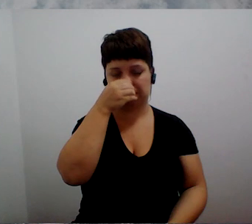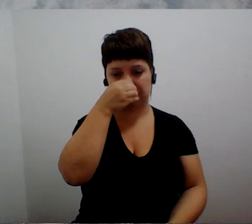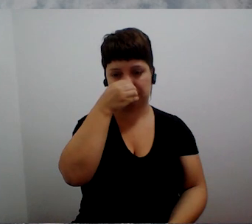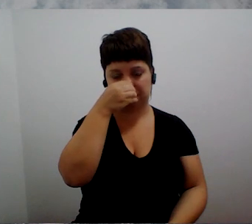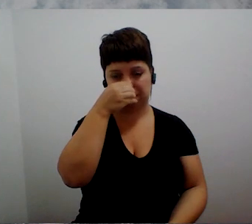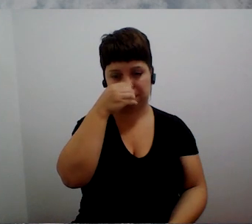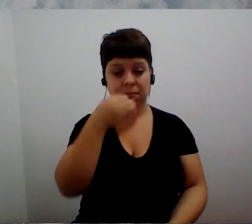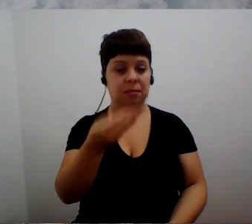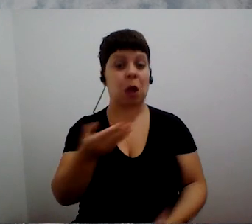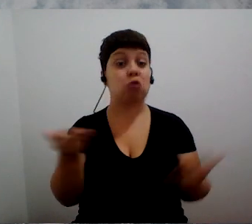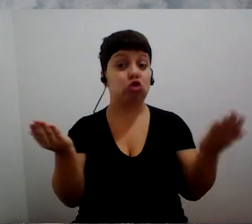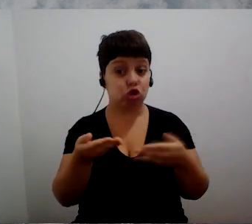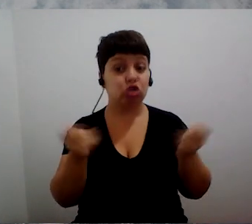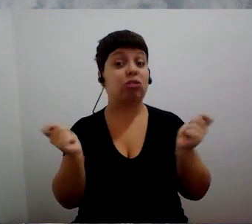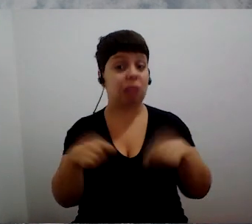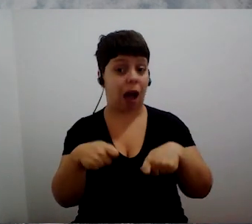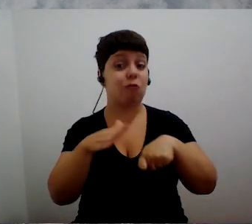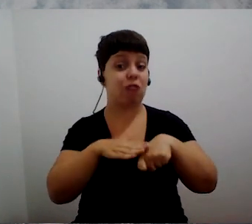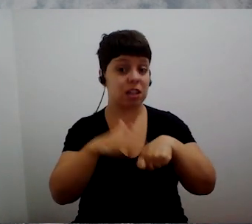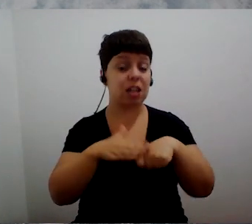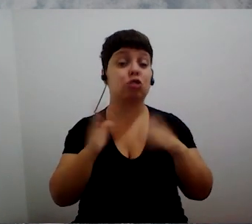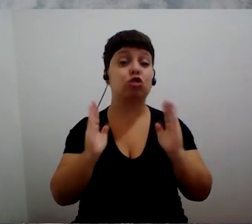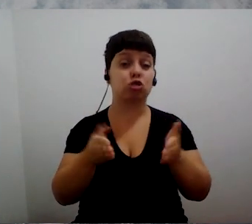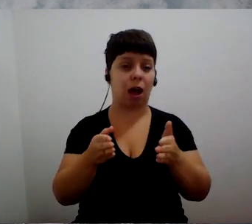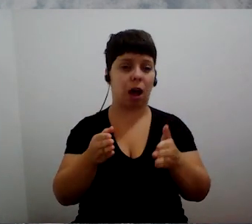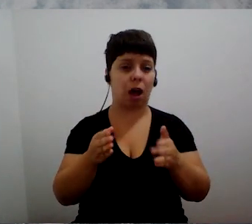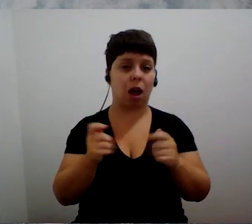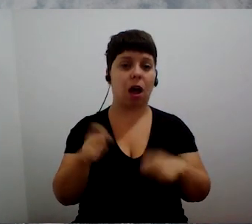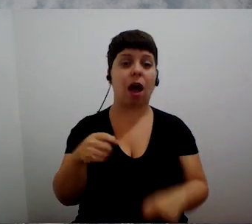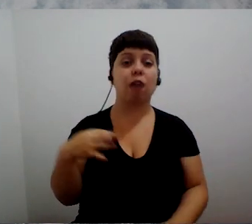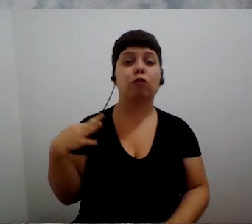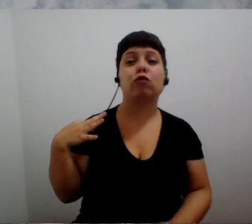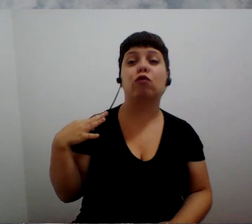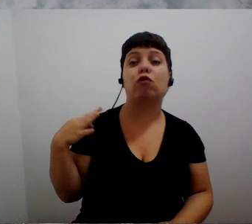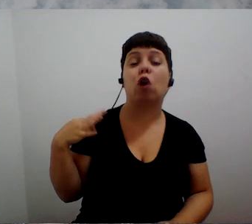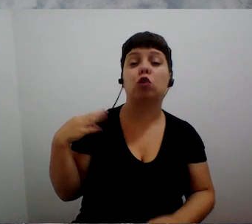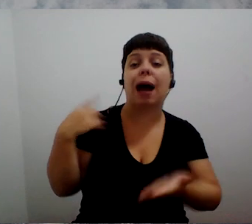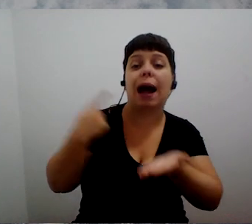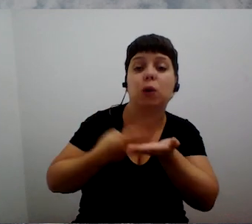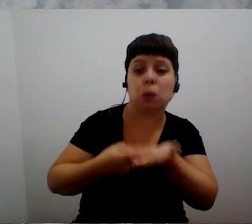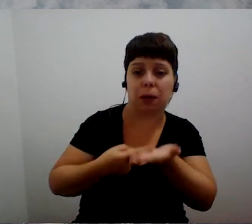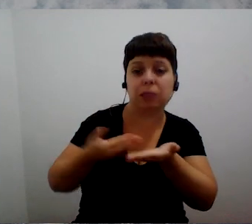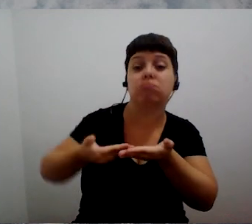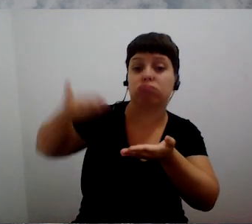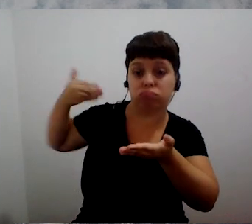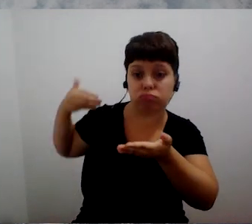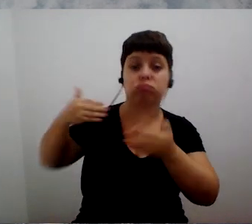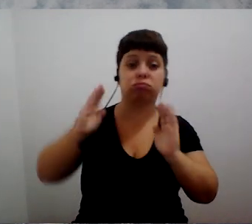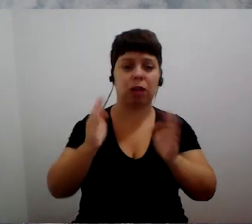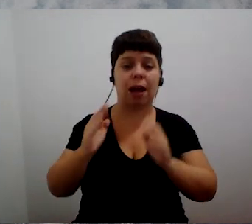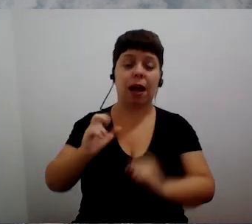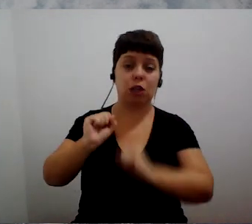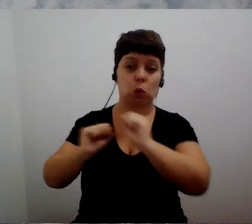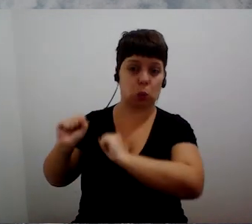place. And one thing that we can already do, regardless of all of the international agreements that are in place, is